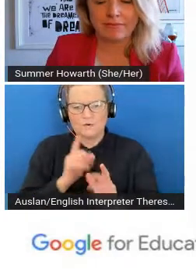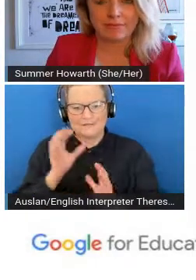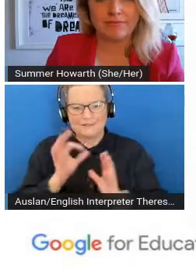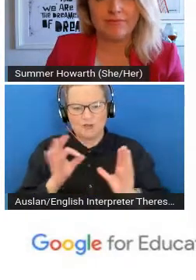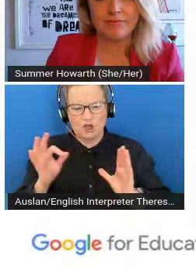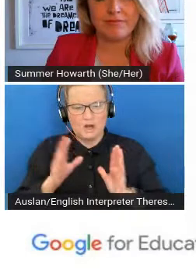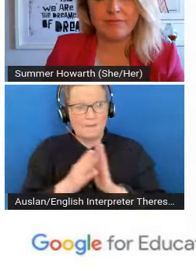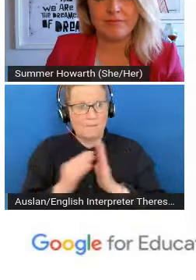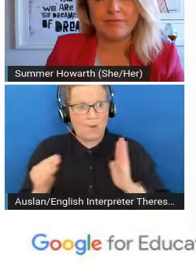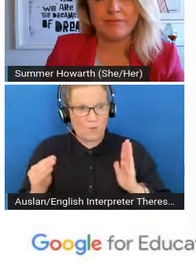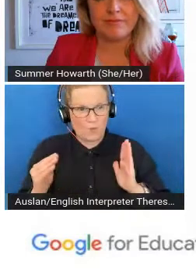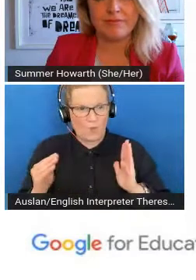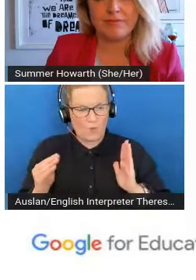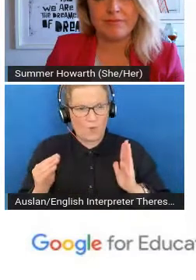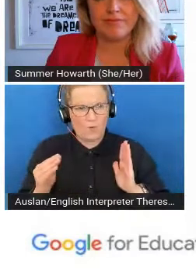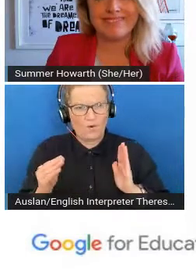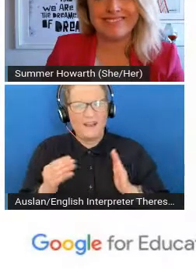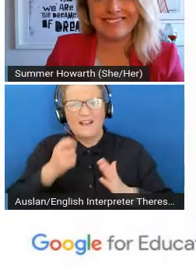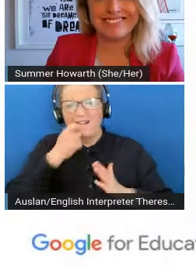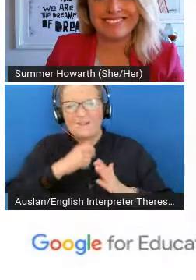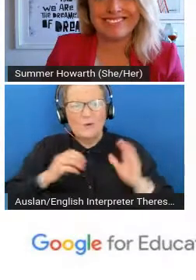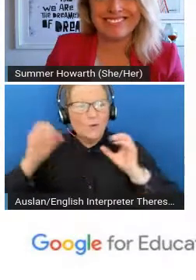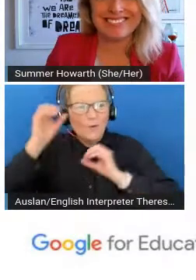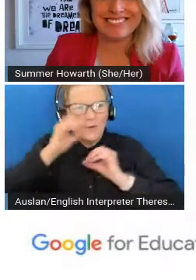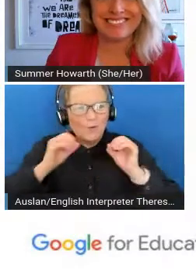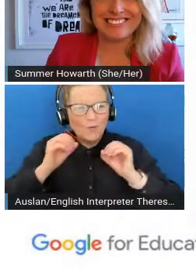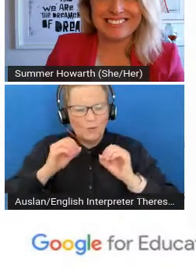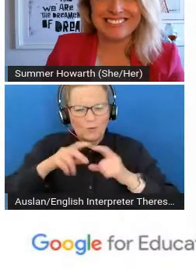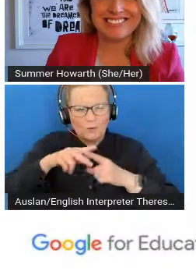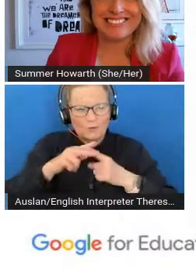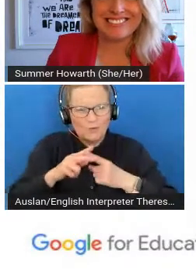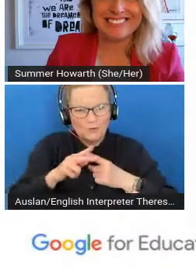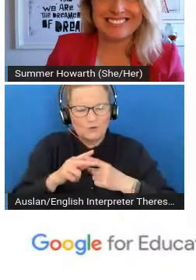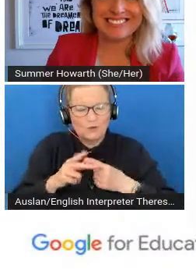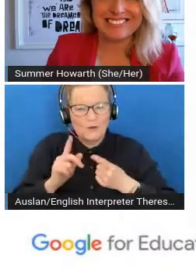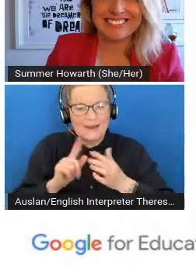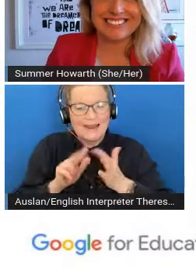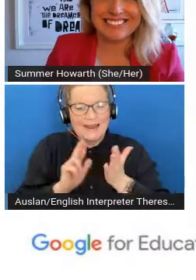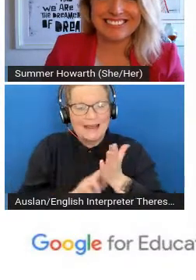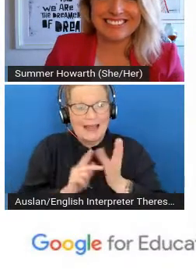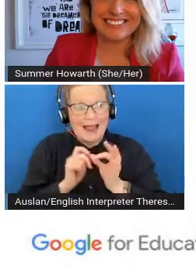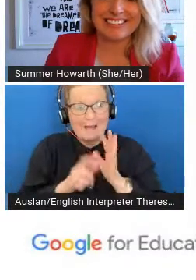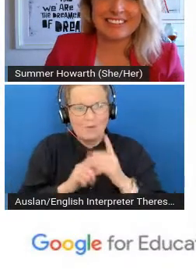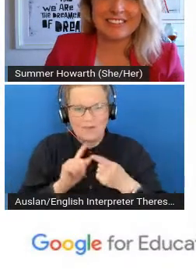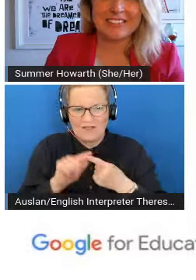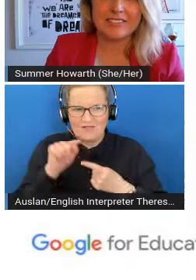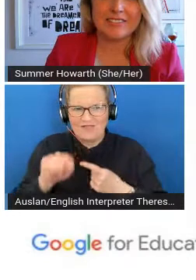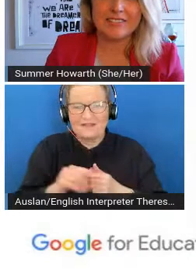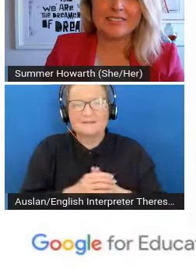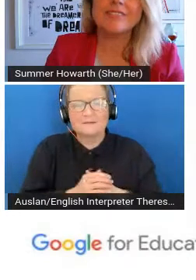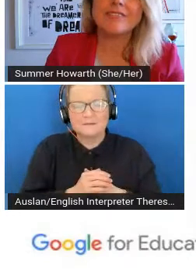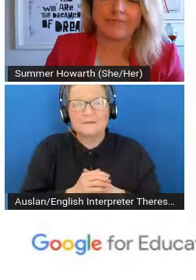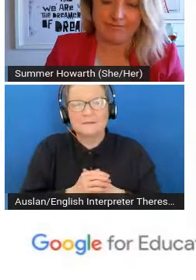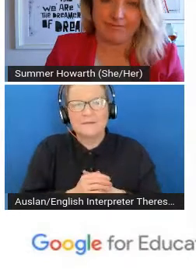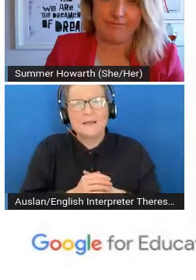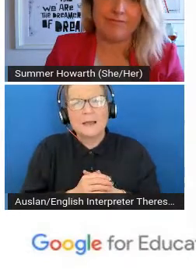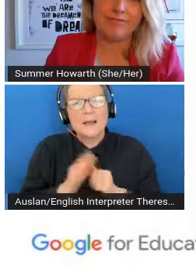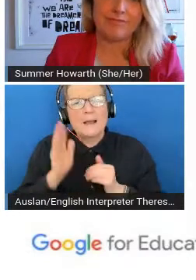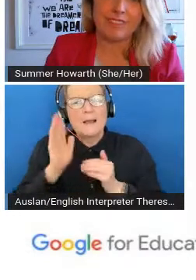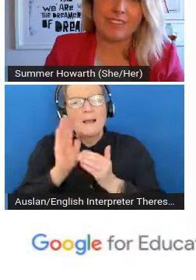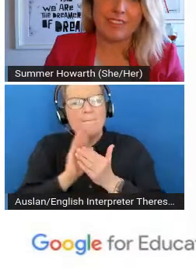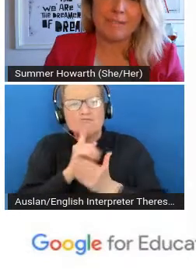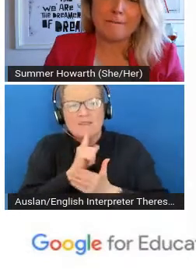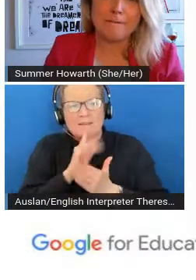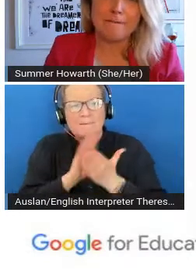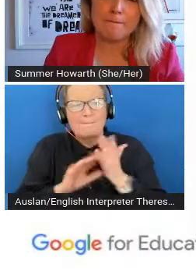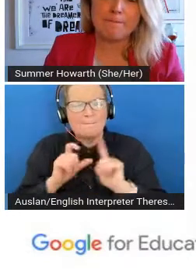we're going to look at a bunch of Google tools as enablers, obviously. Mindset, we're thinking like learning designers, and some, just to pick up